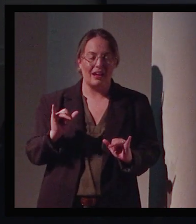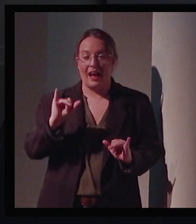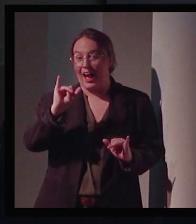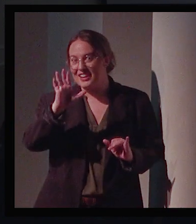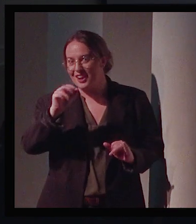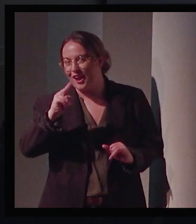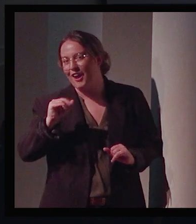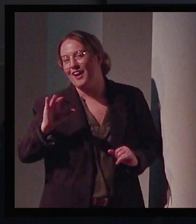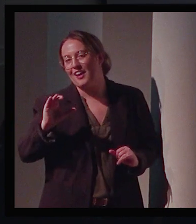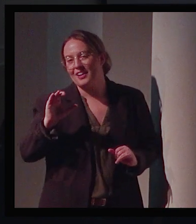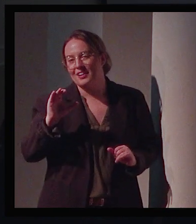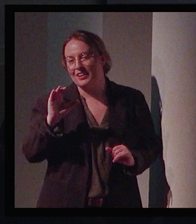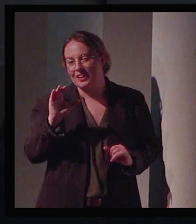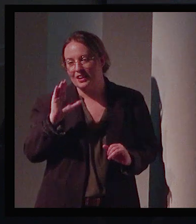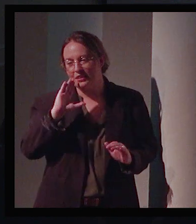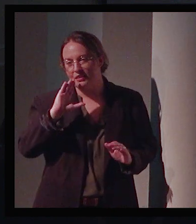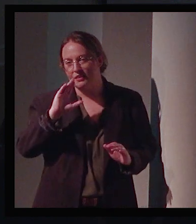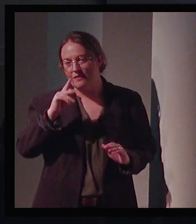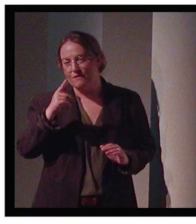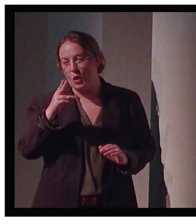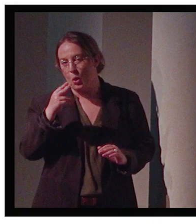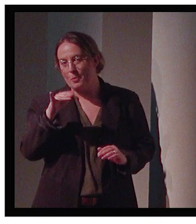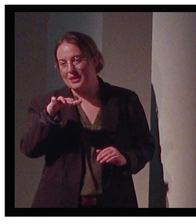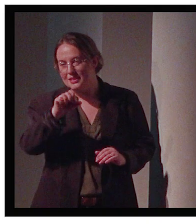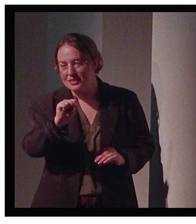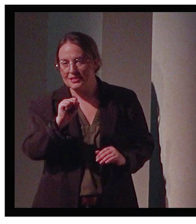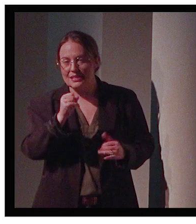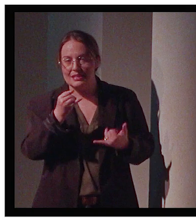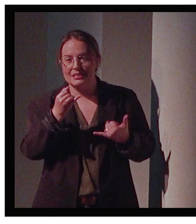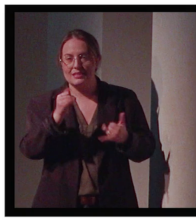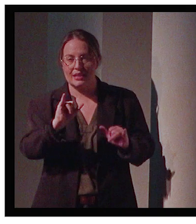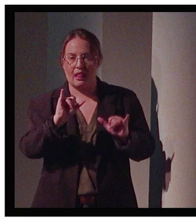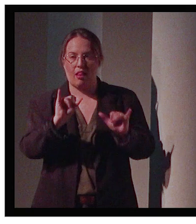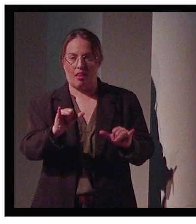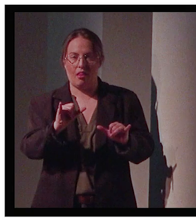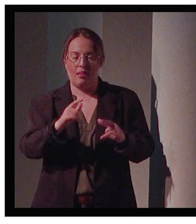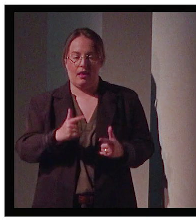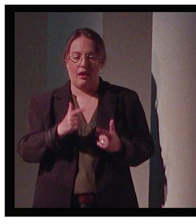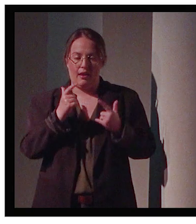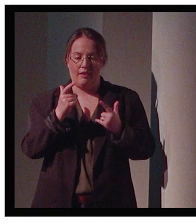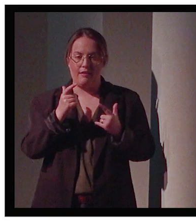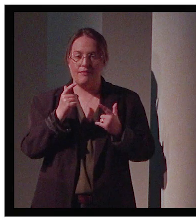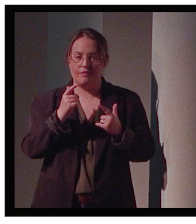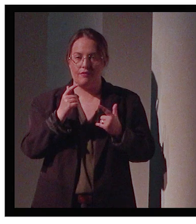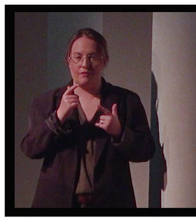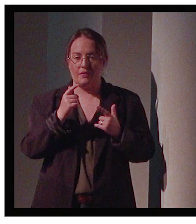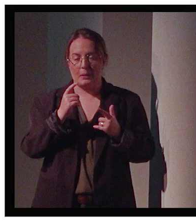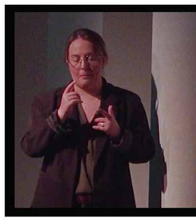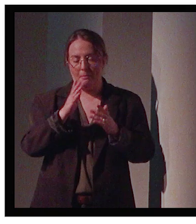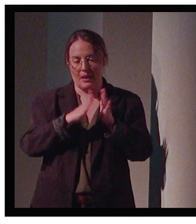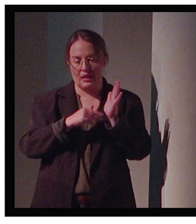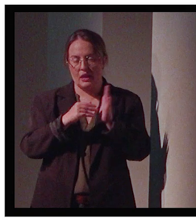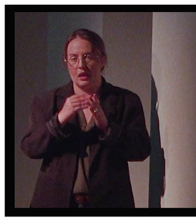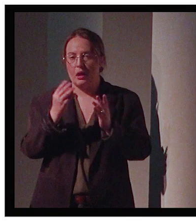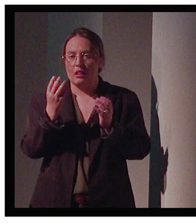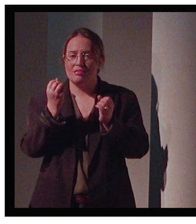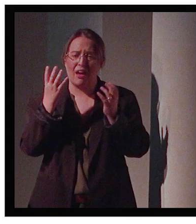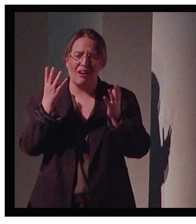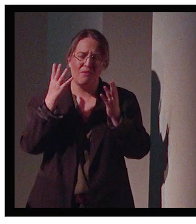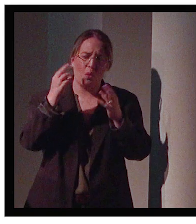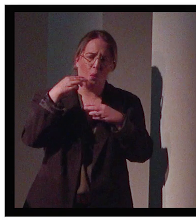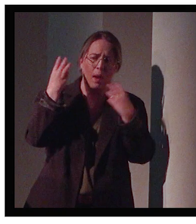another iconic Fauvist still life painting by Matisse, a bunch of wildflowers which he evokes